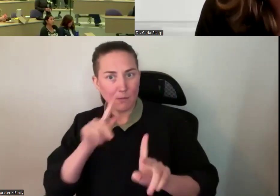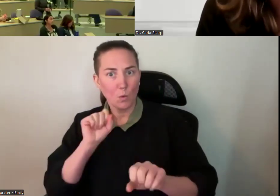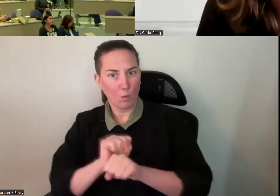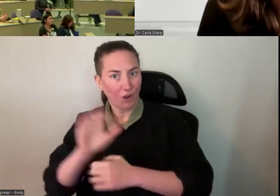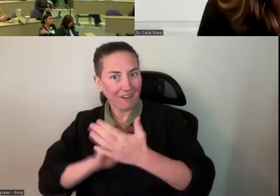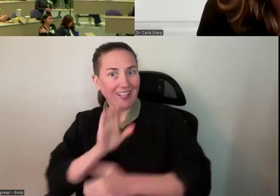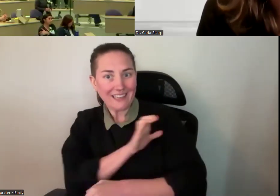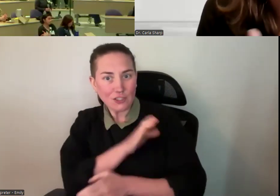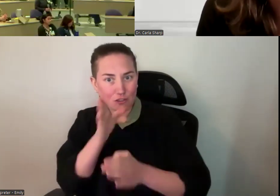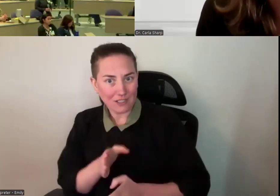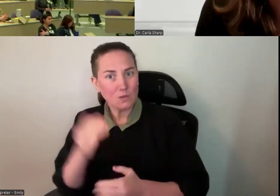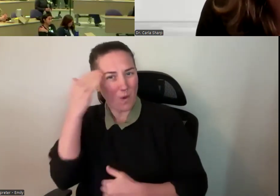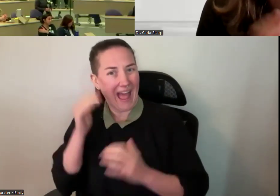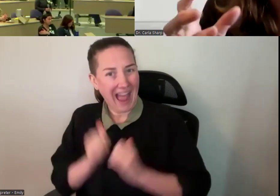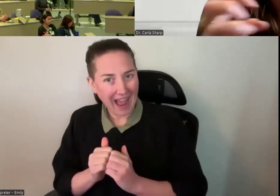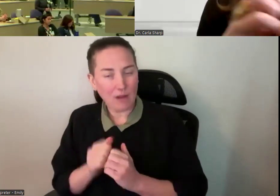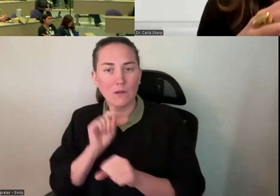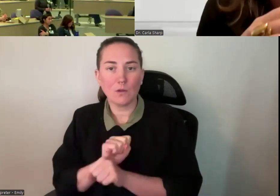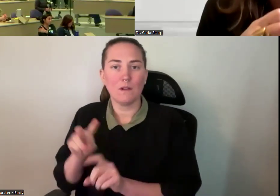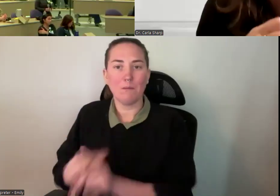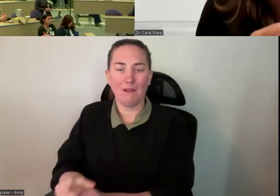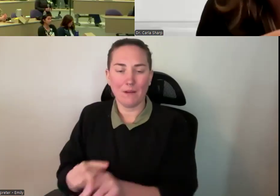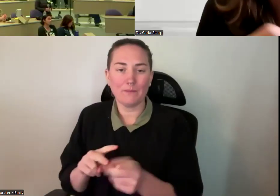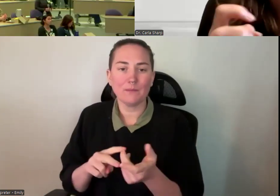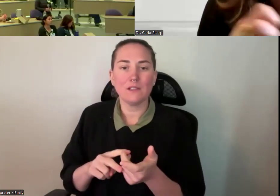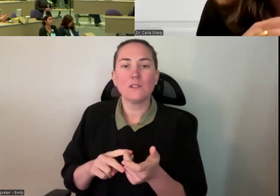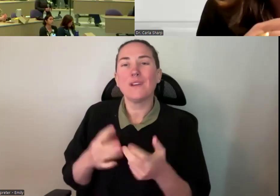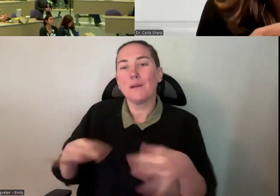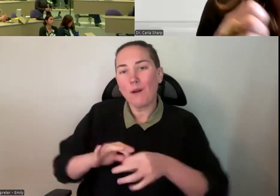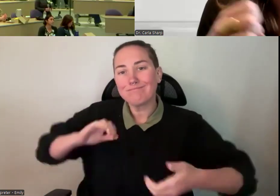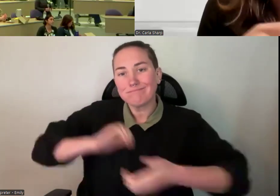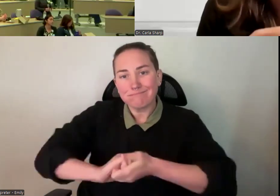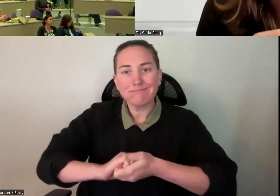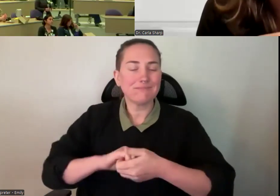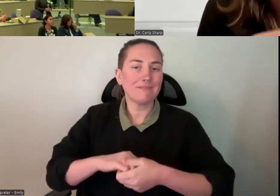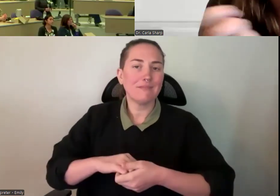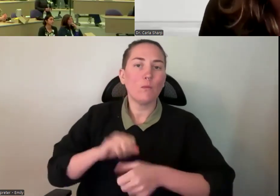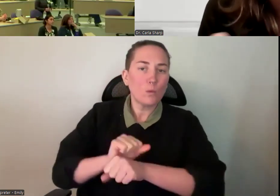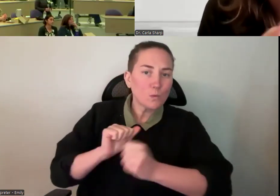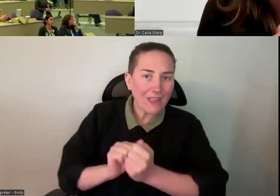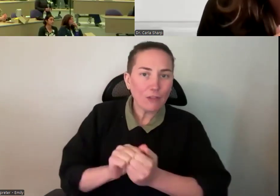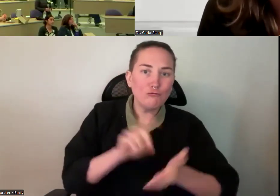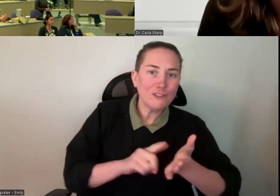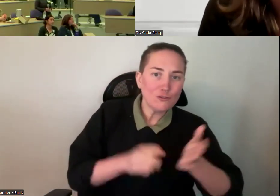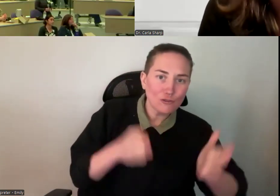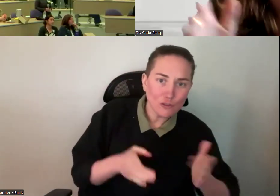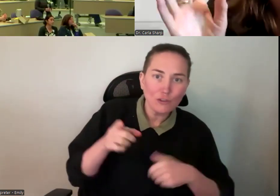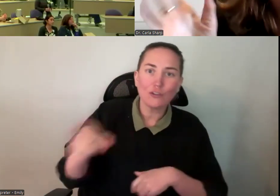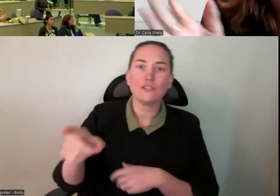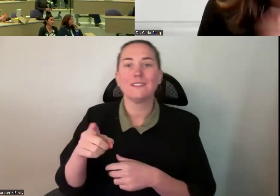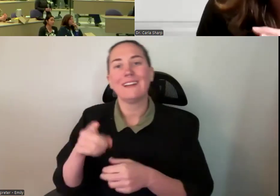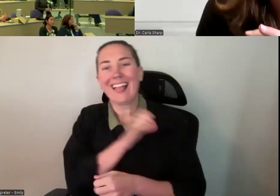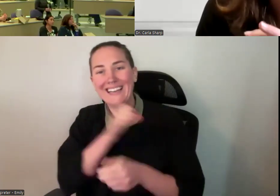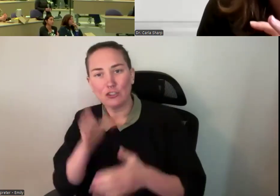do this. And I think getting that collaboration tighter for the AMPD will help us a great deal. But